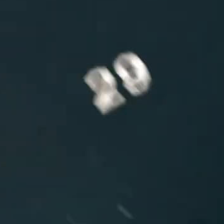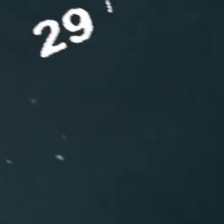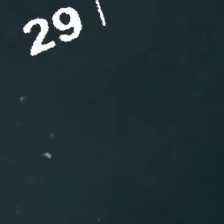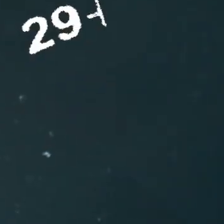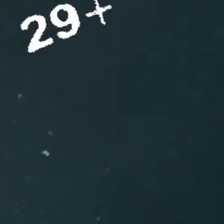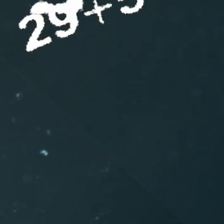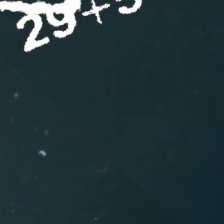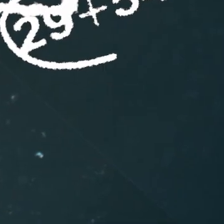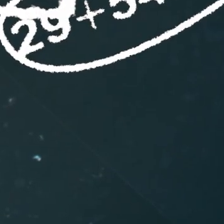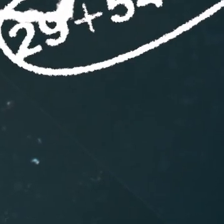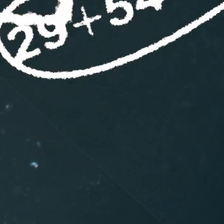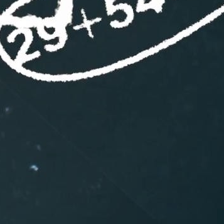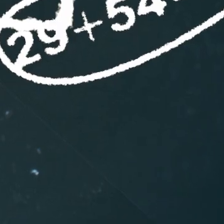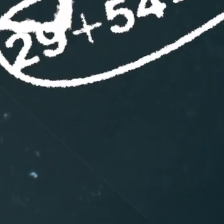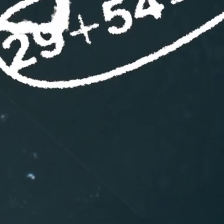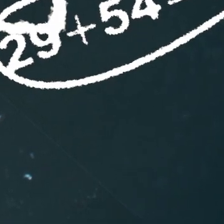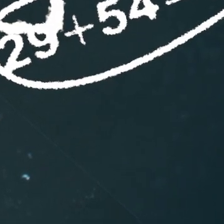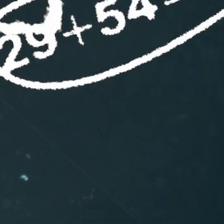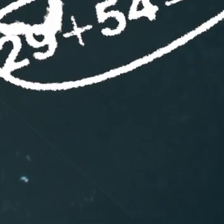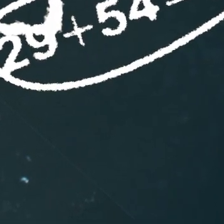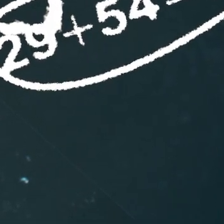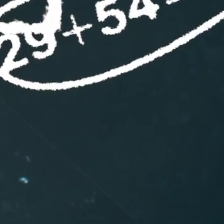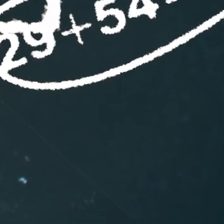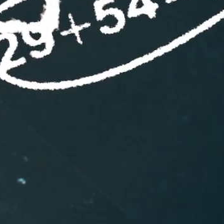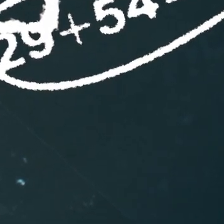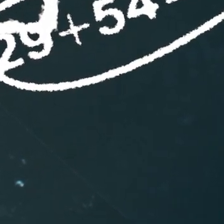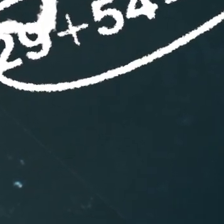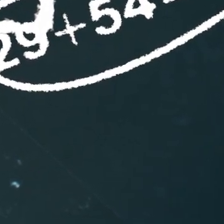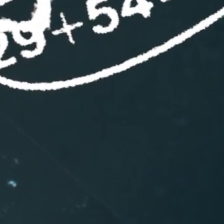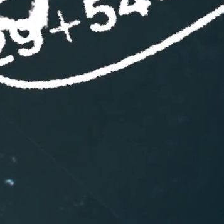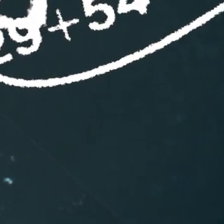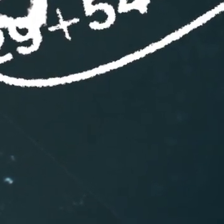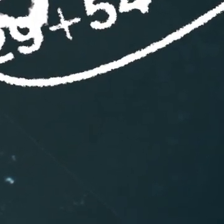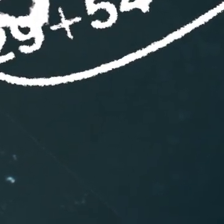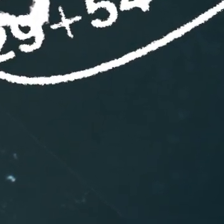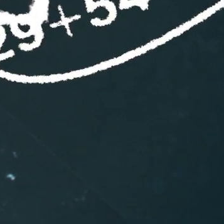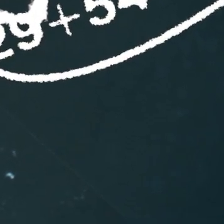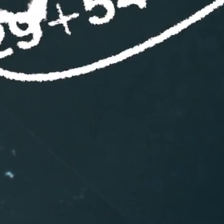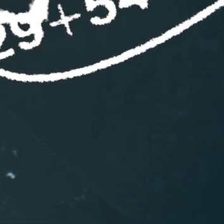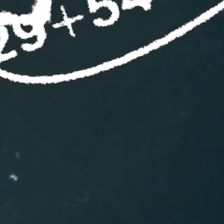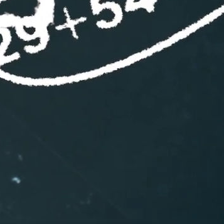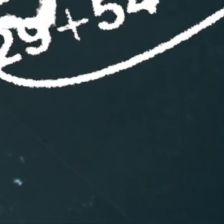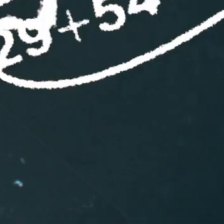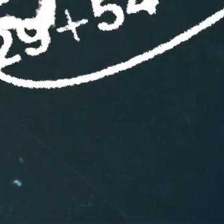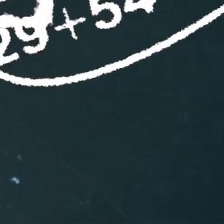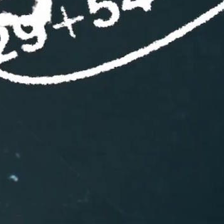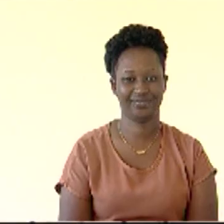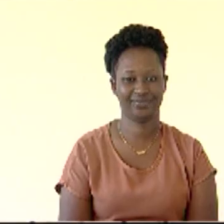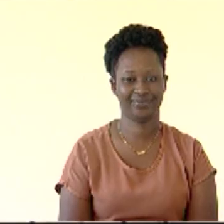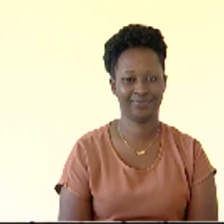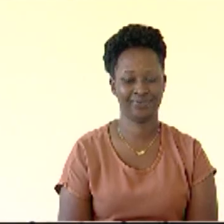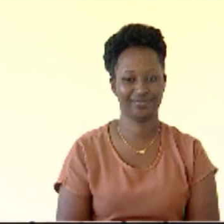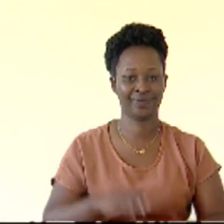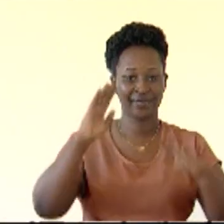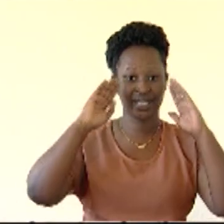Welcome to Study Time, a televised home learning program produced by Rwanda Education Board.